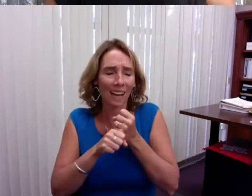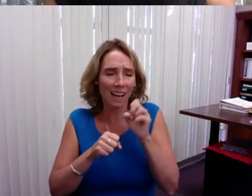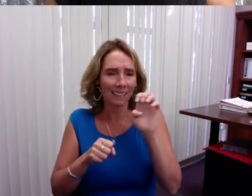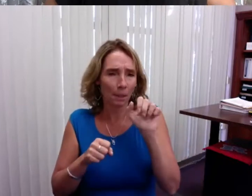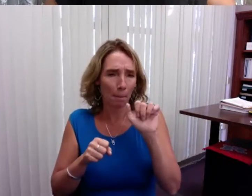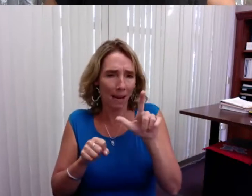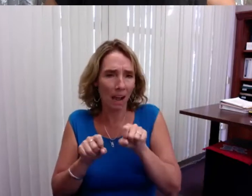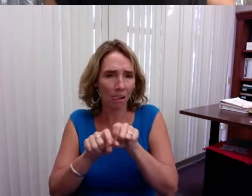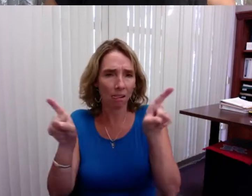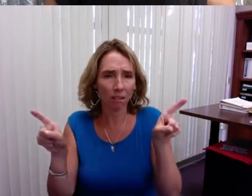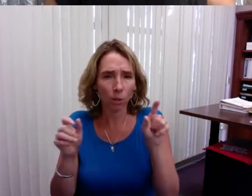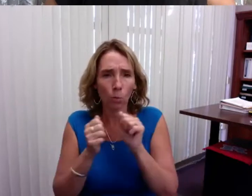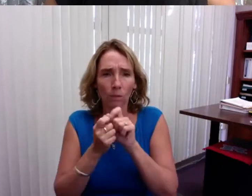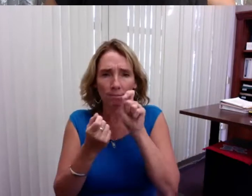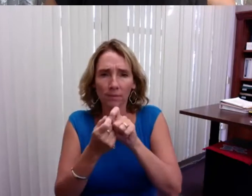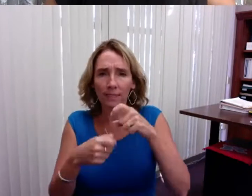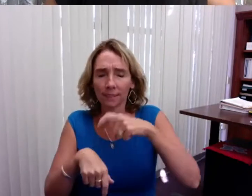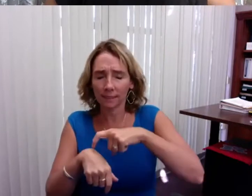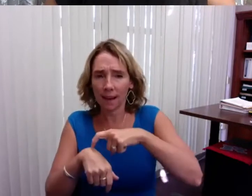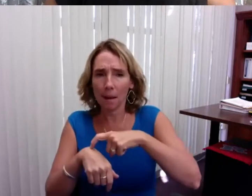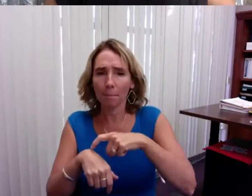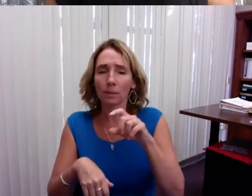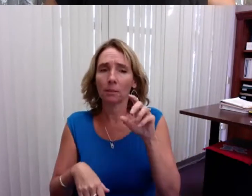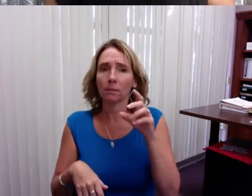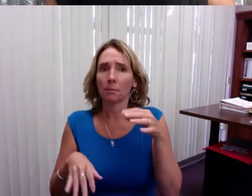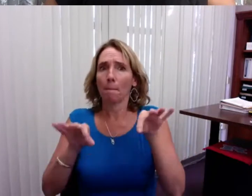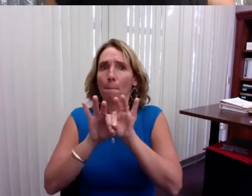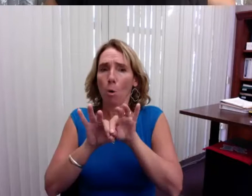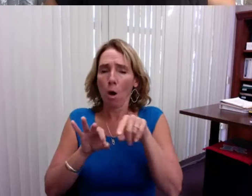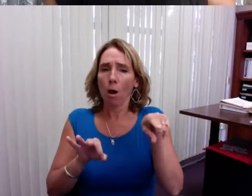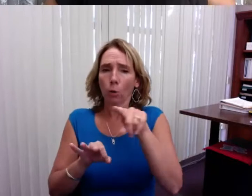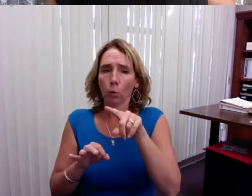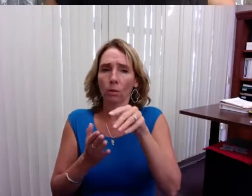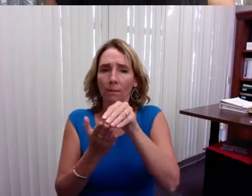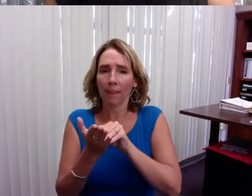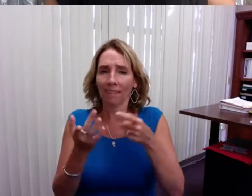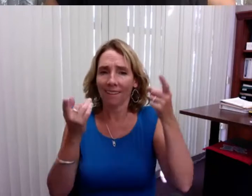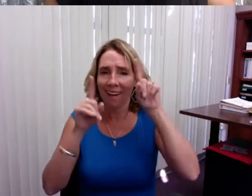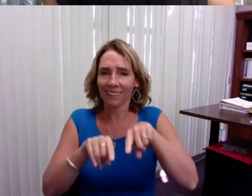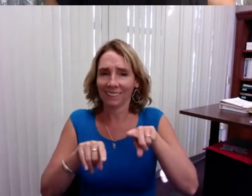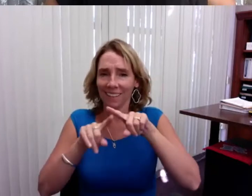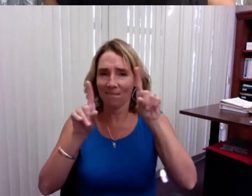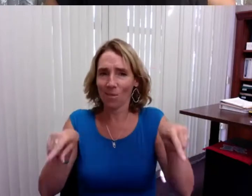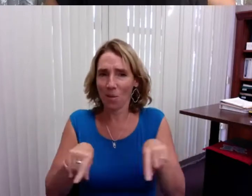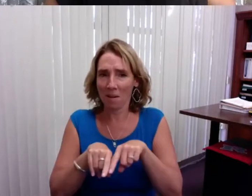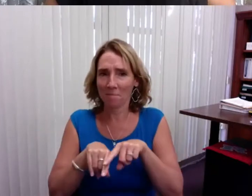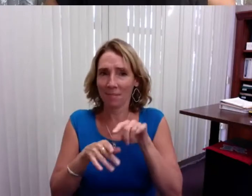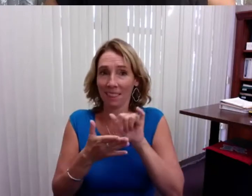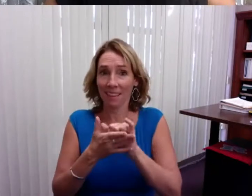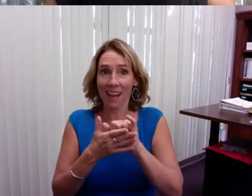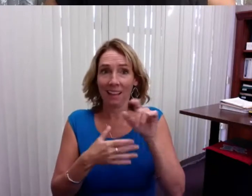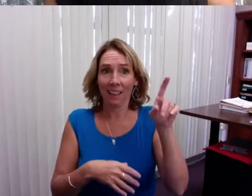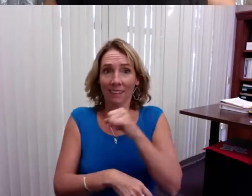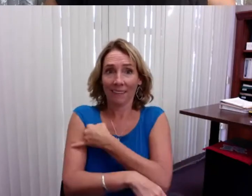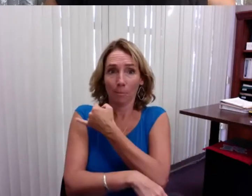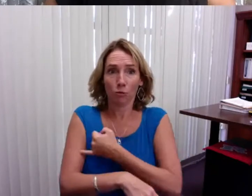Okay, I have to look at the schedule, but again, the point is you will receive an email with the exact time slot. And make sure